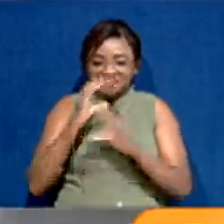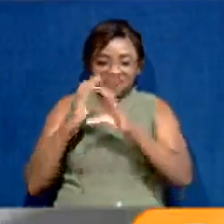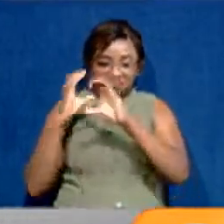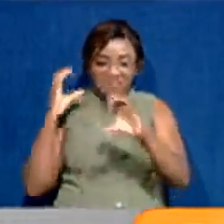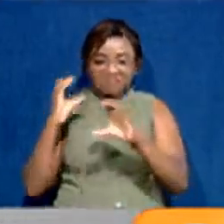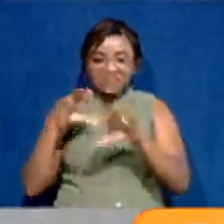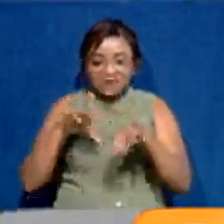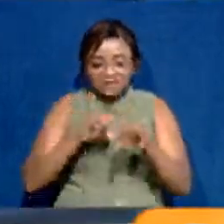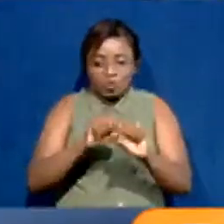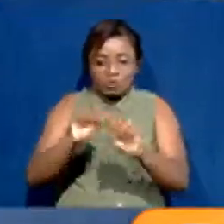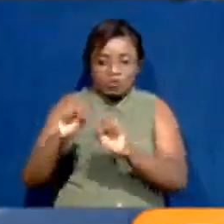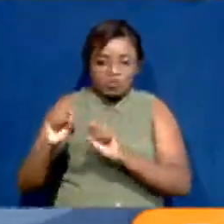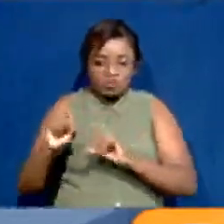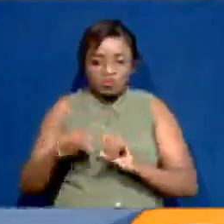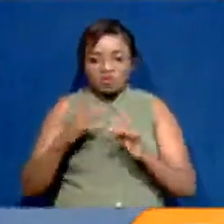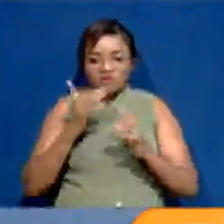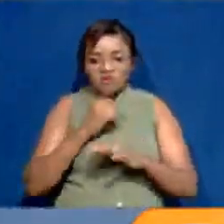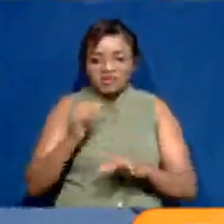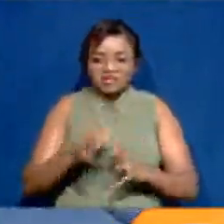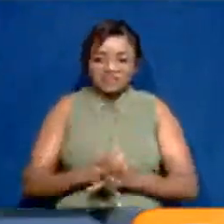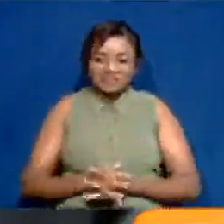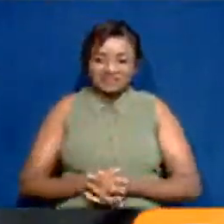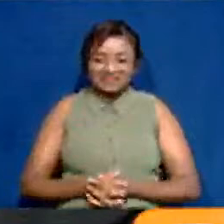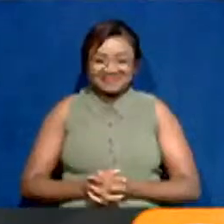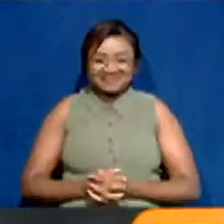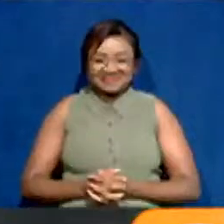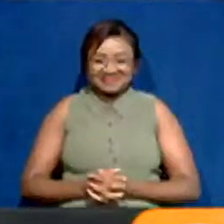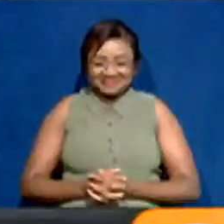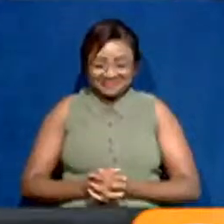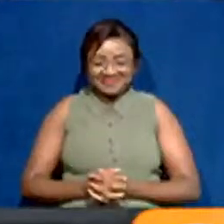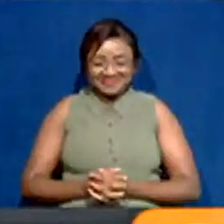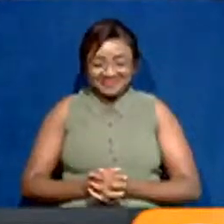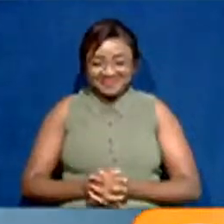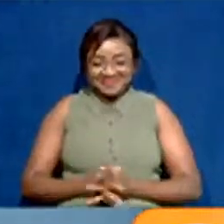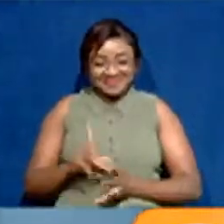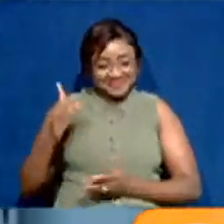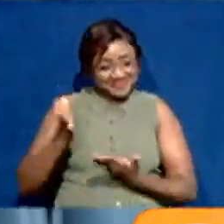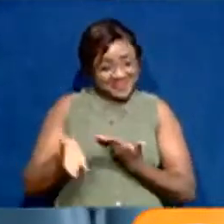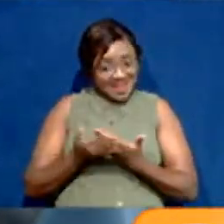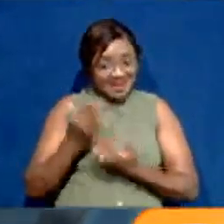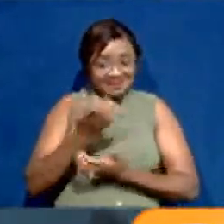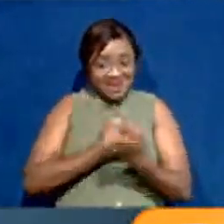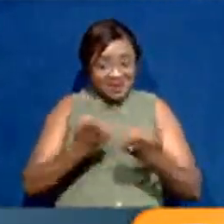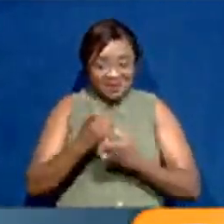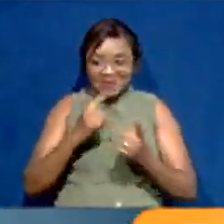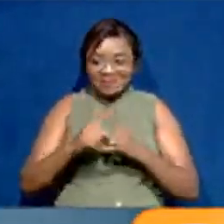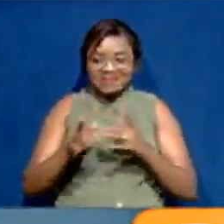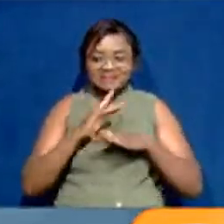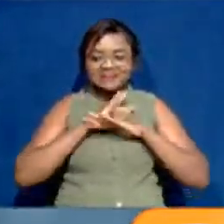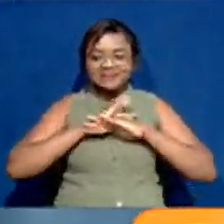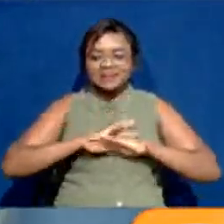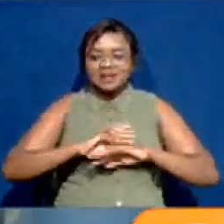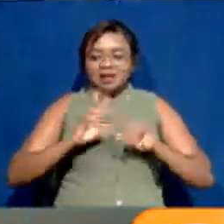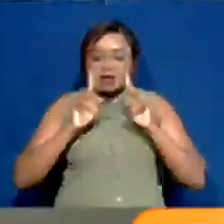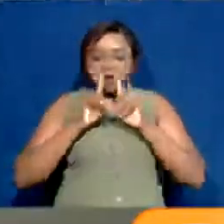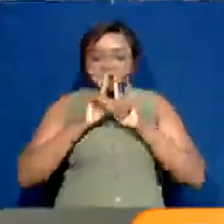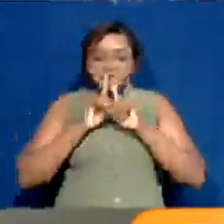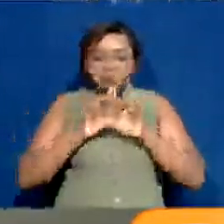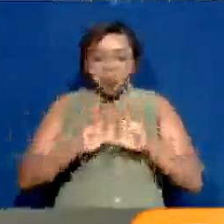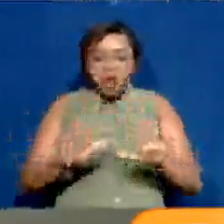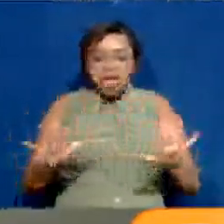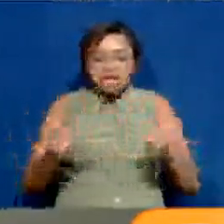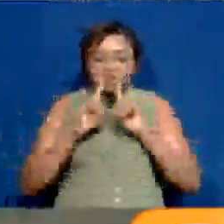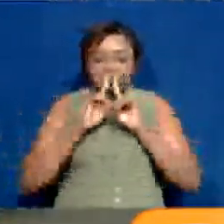been pre-booked by various matatu operators. Other than the economic benefits, comfort and silence, electric buses are